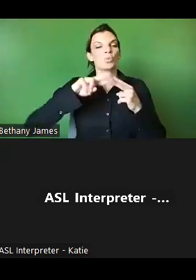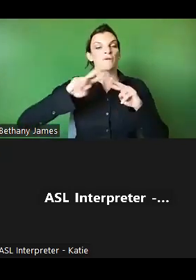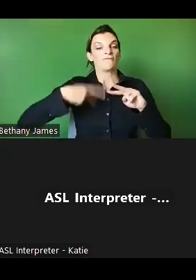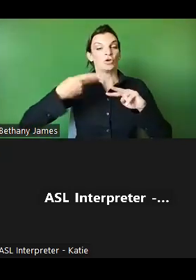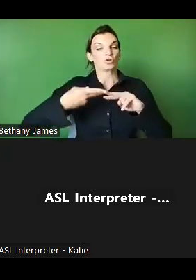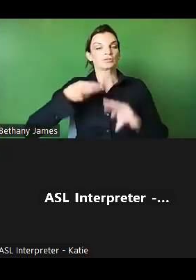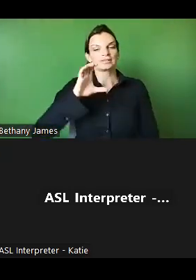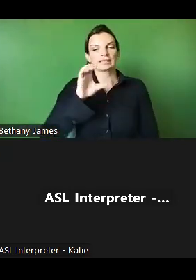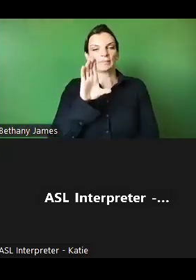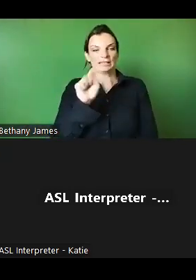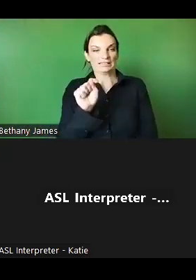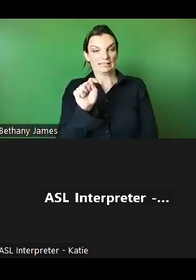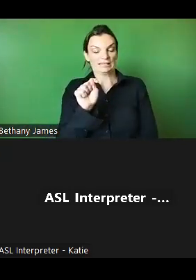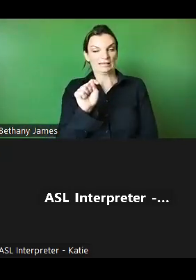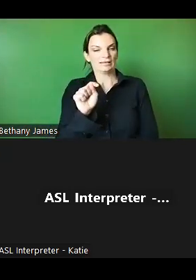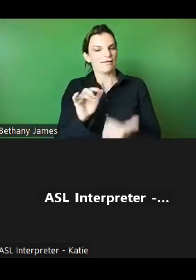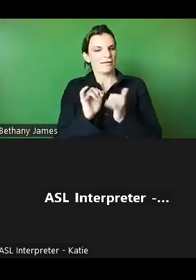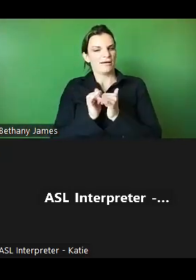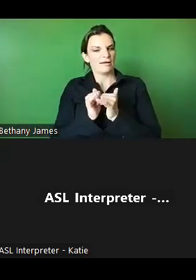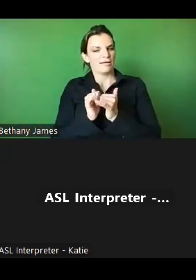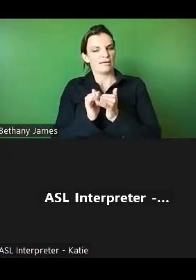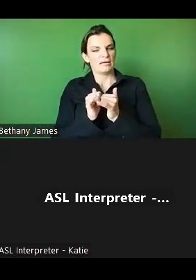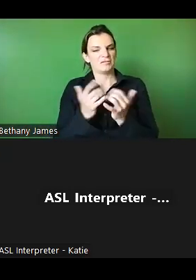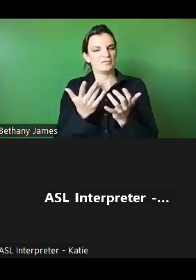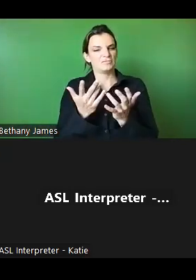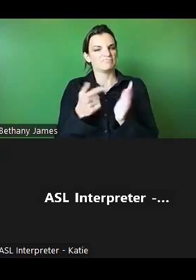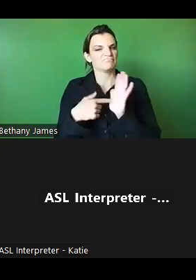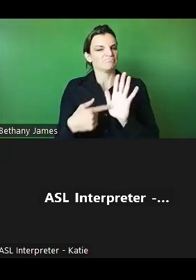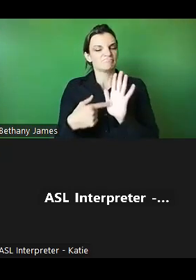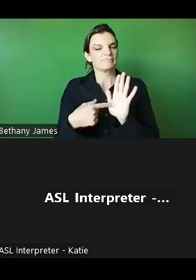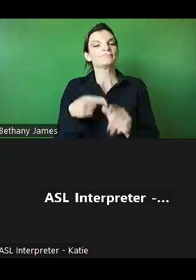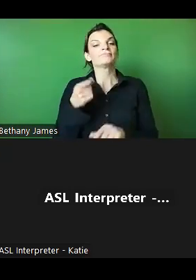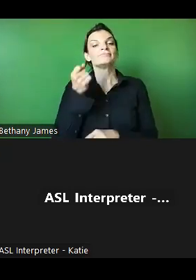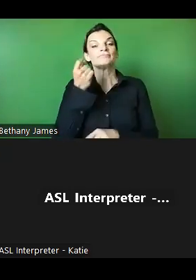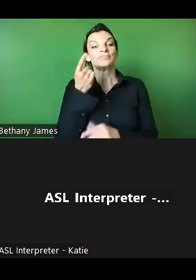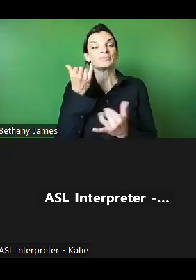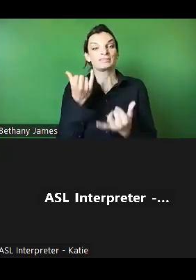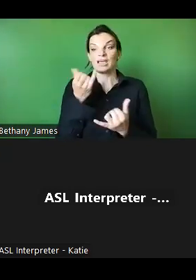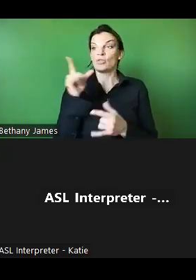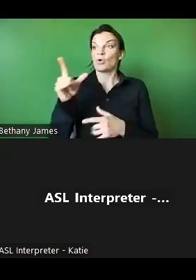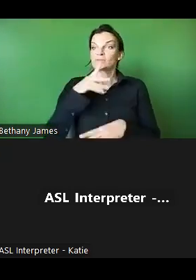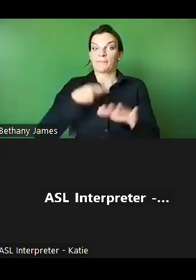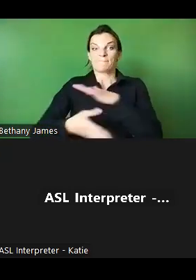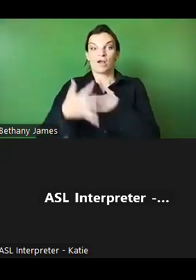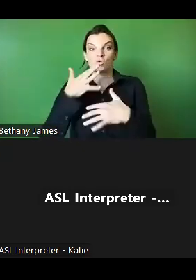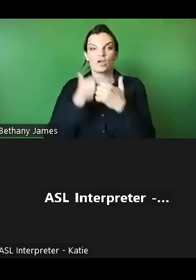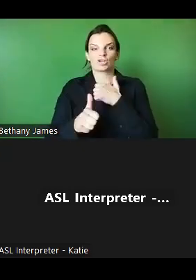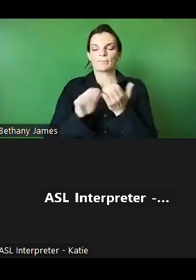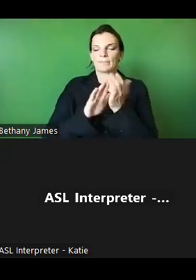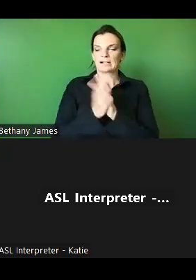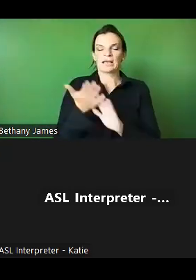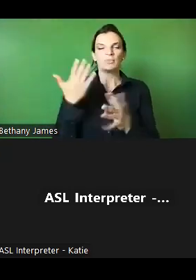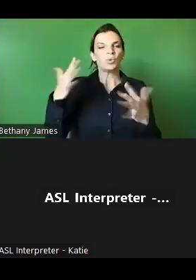exemplified by a heightened sensitivity to microaggressions, and